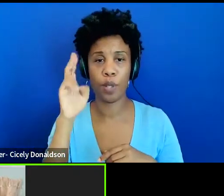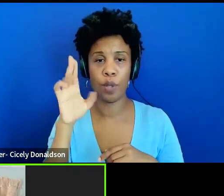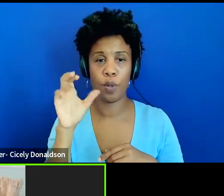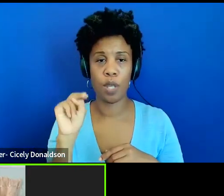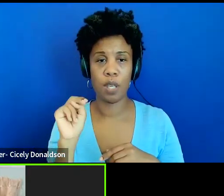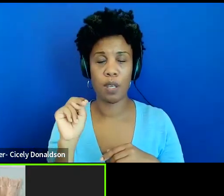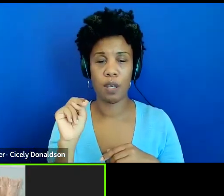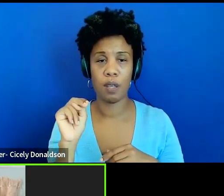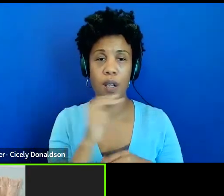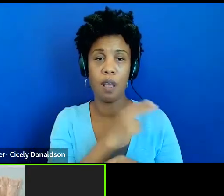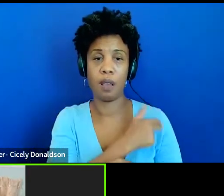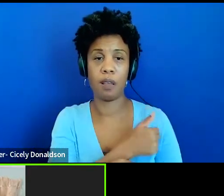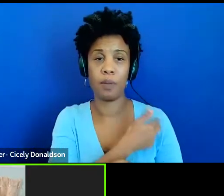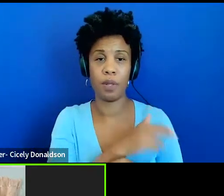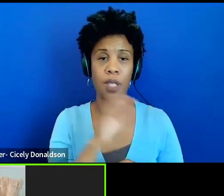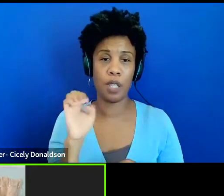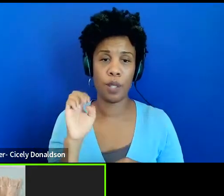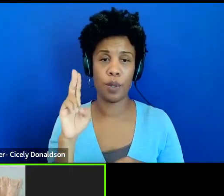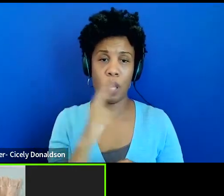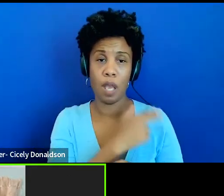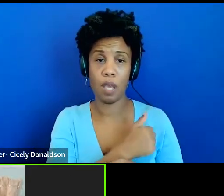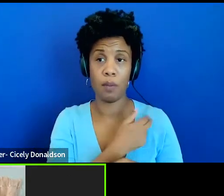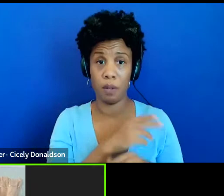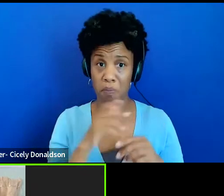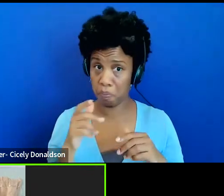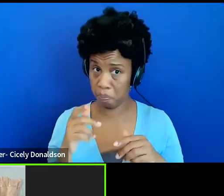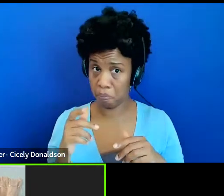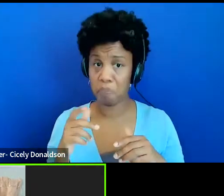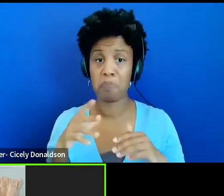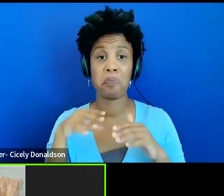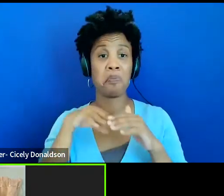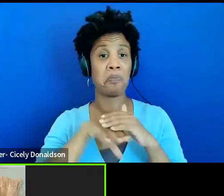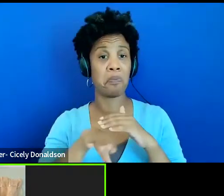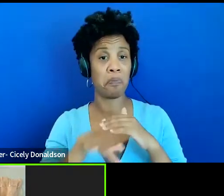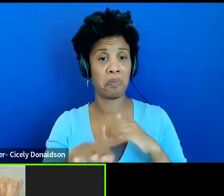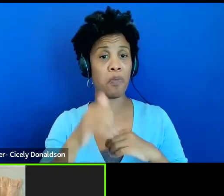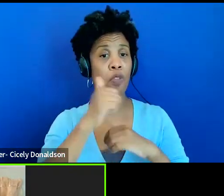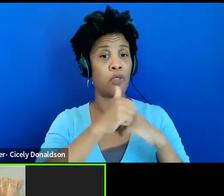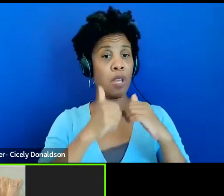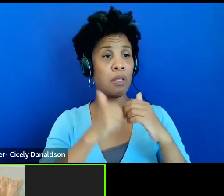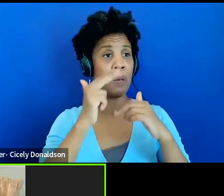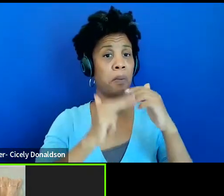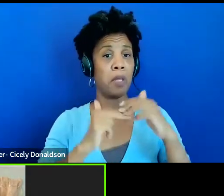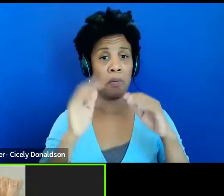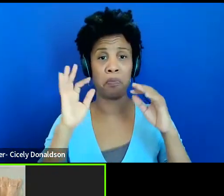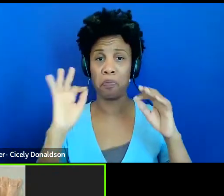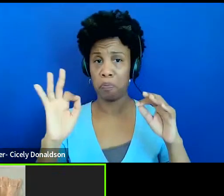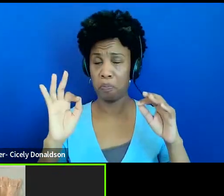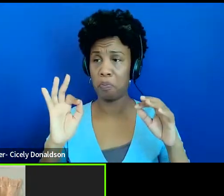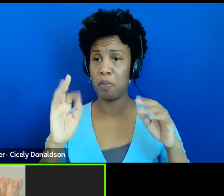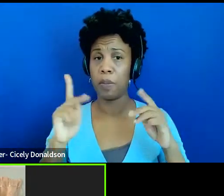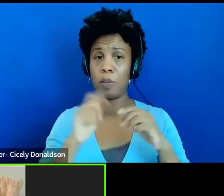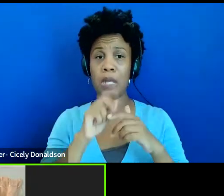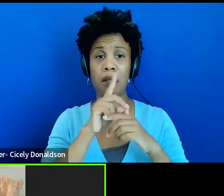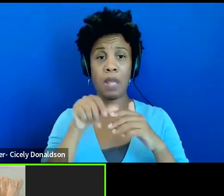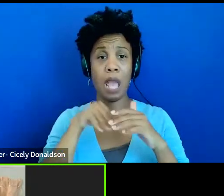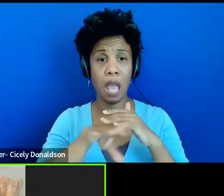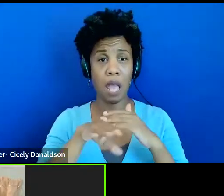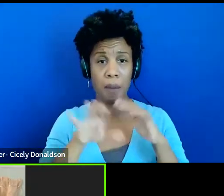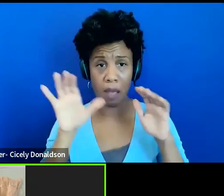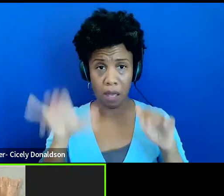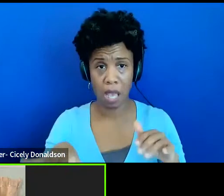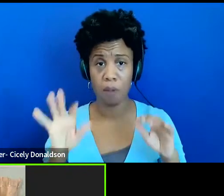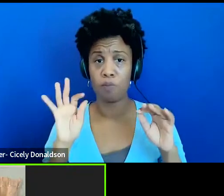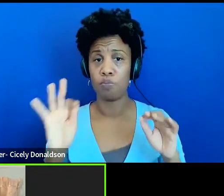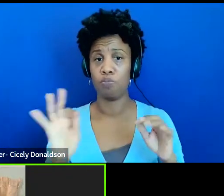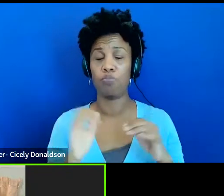accessible for persons with disabilities in terms of the infrastructure. And there are some challenges when it comes